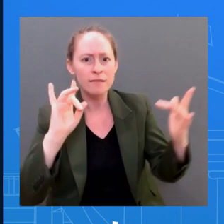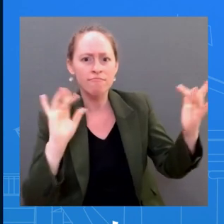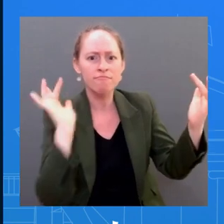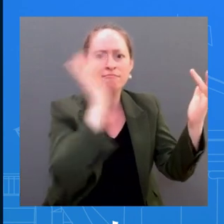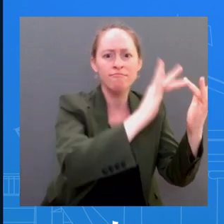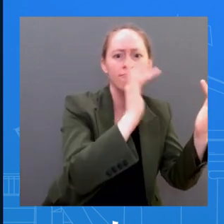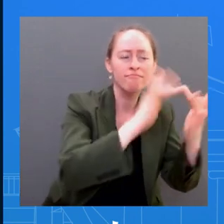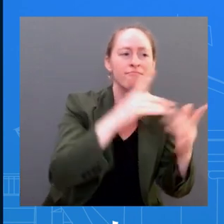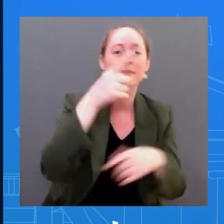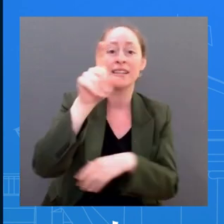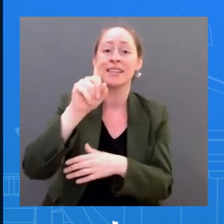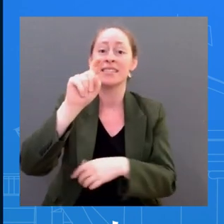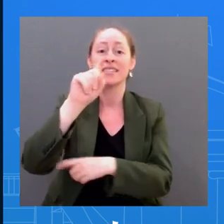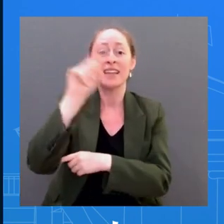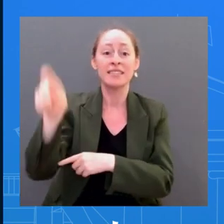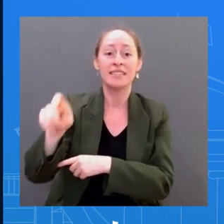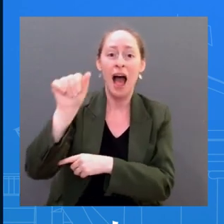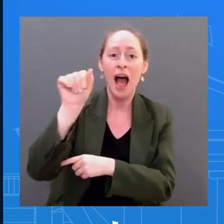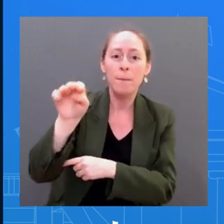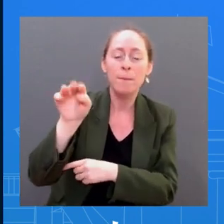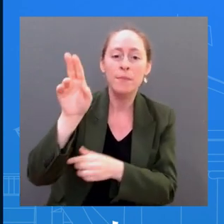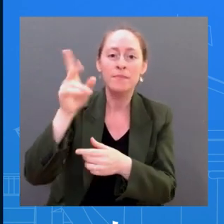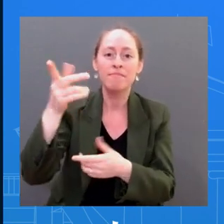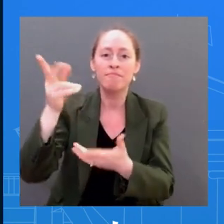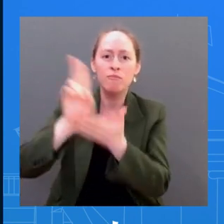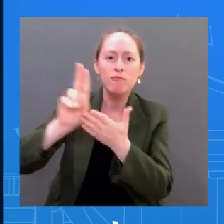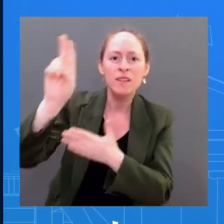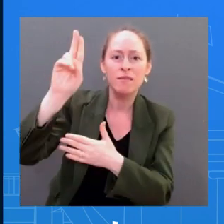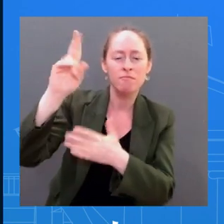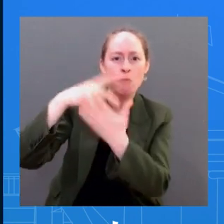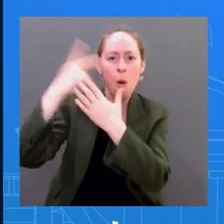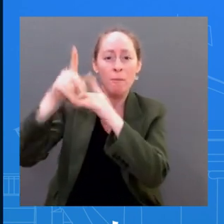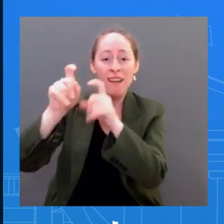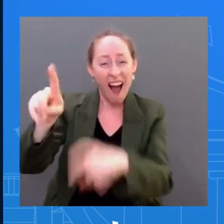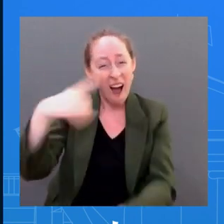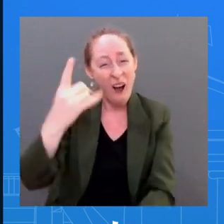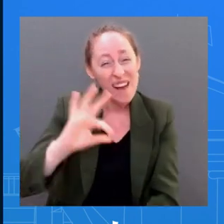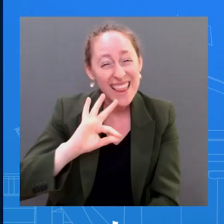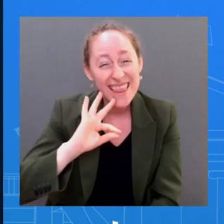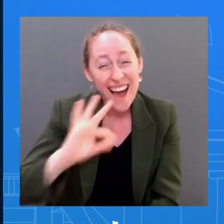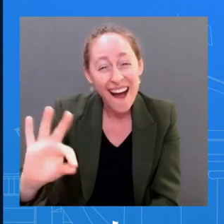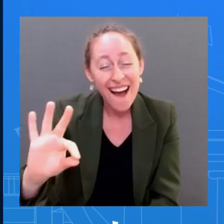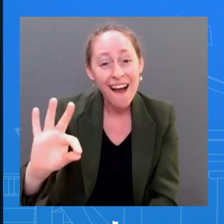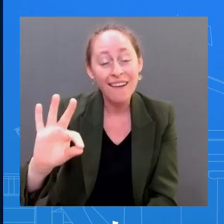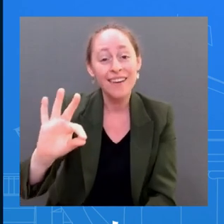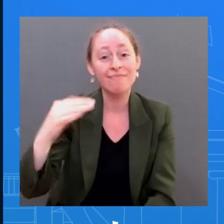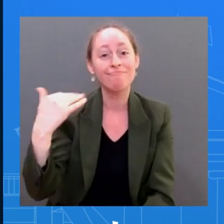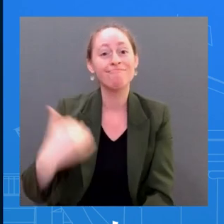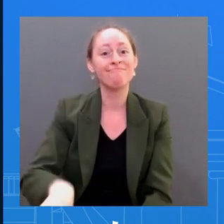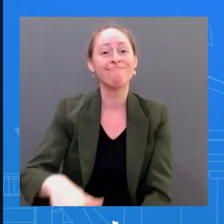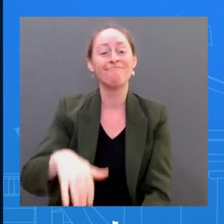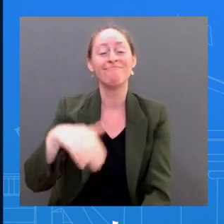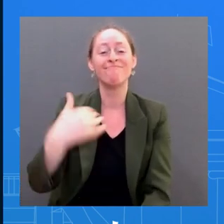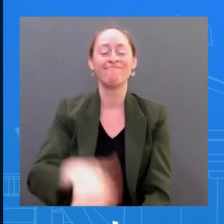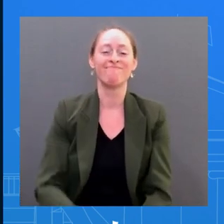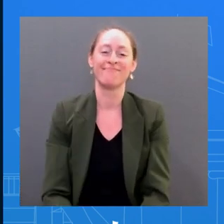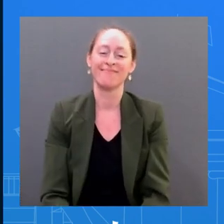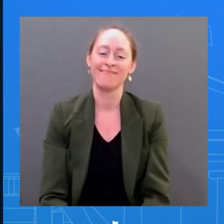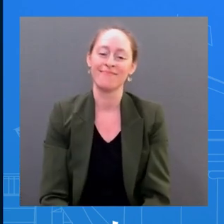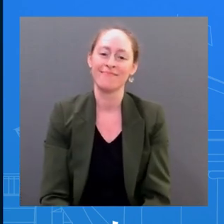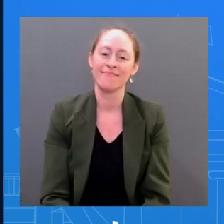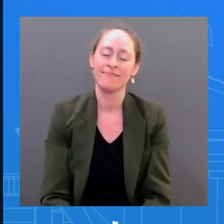for the environment so strongly that when the city asked her mother if they could release some balloons into the sky in her memory, her mom said, oh